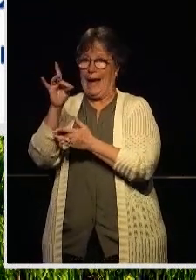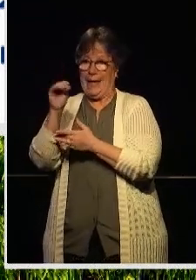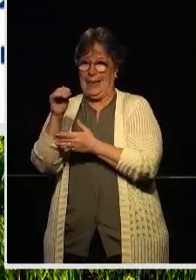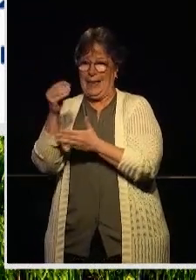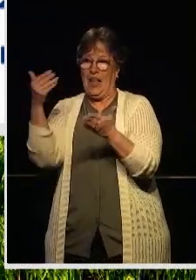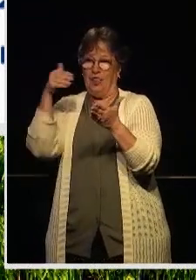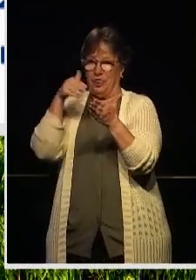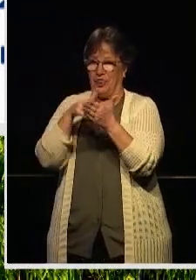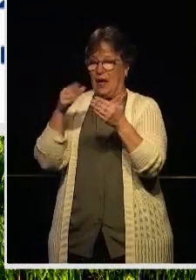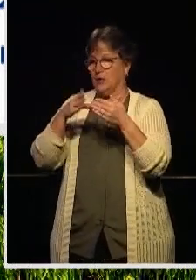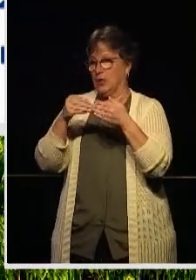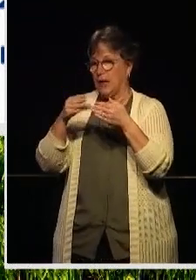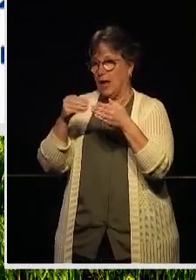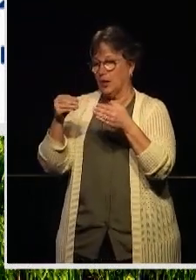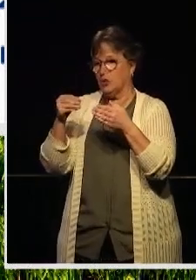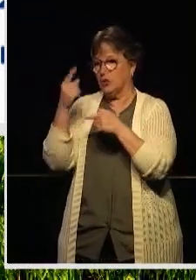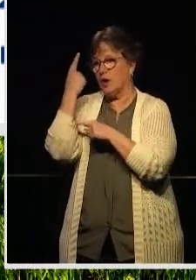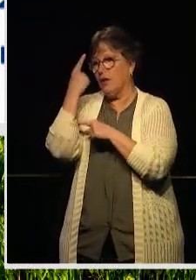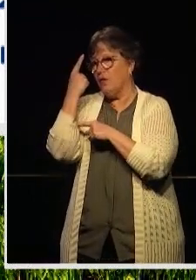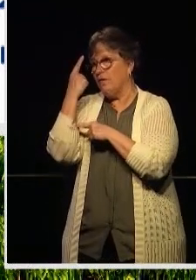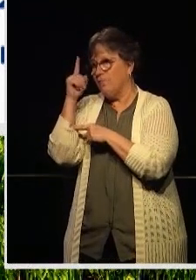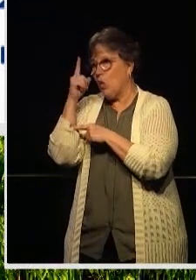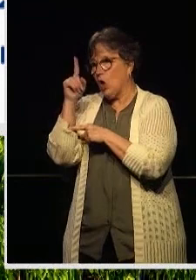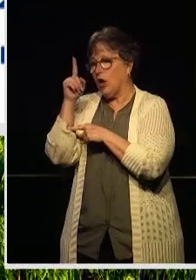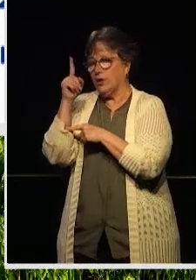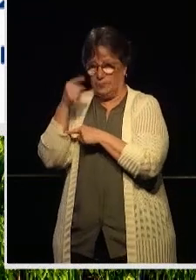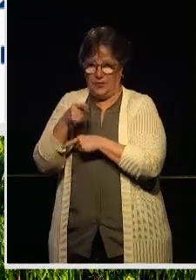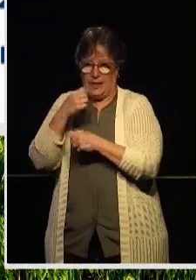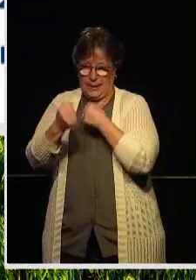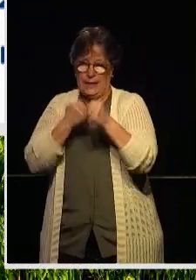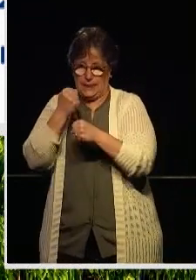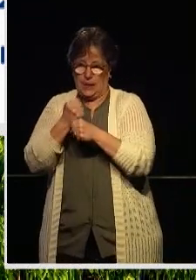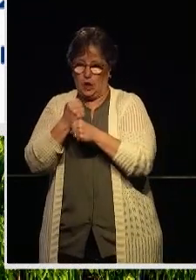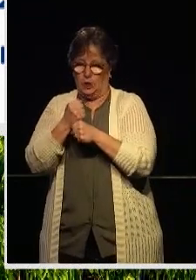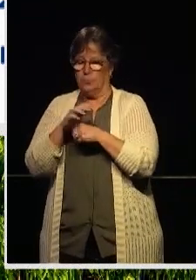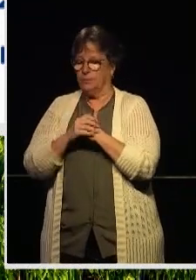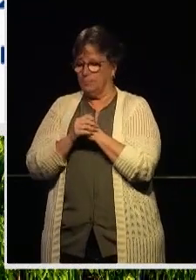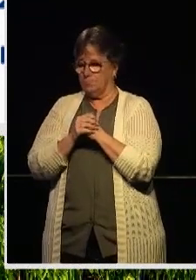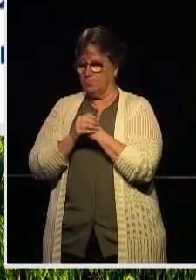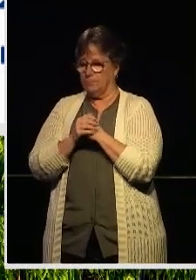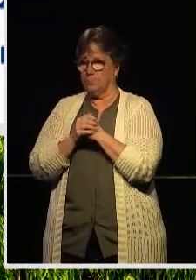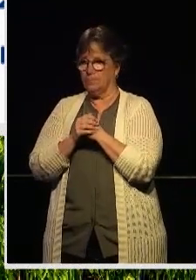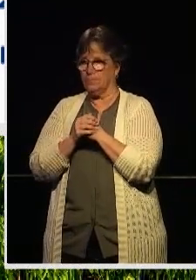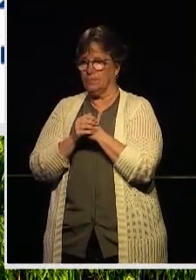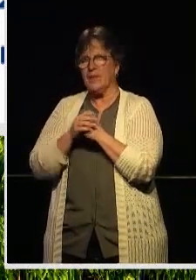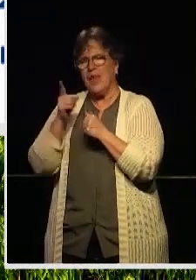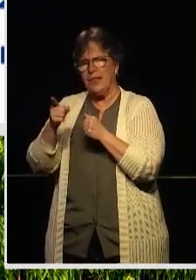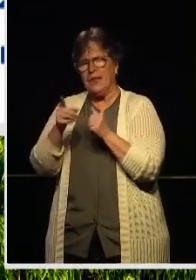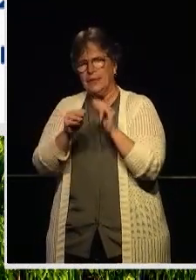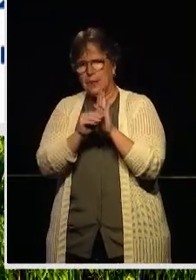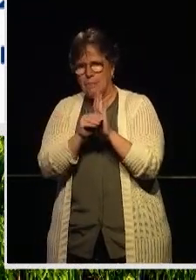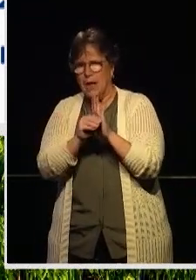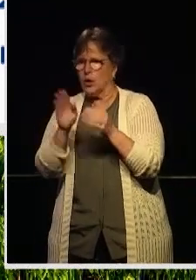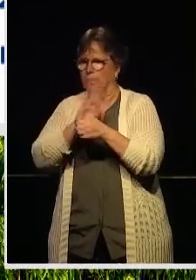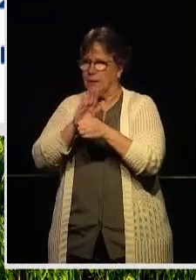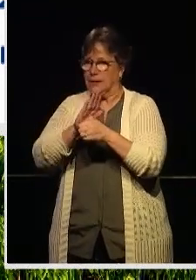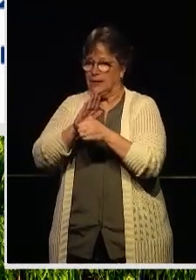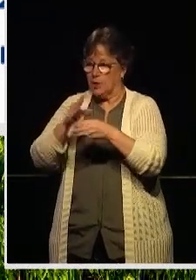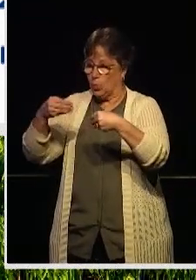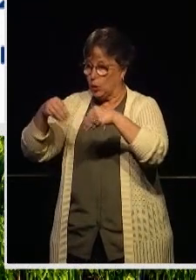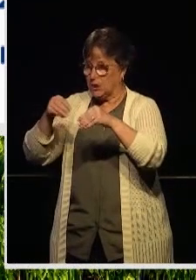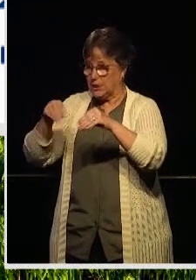$80,000 for our current financial year. We have a very straight business model where we are selling the